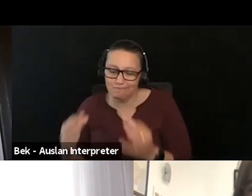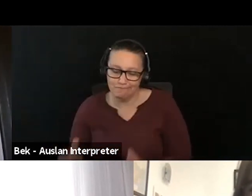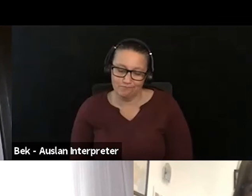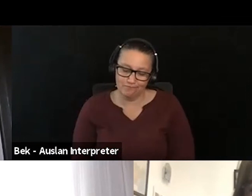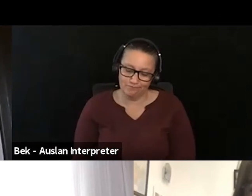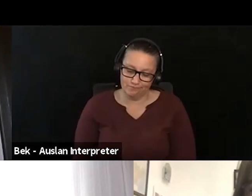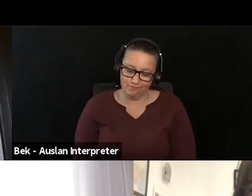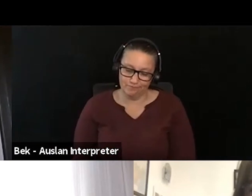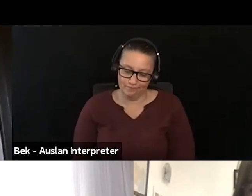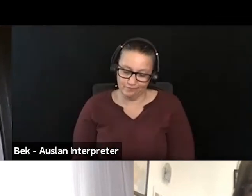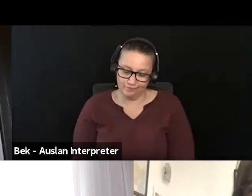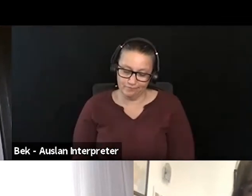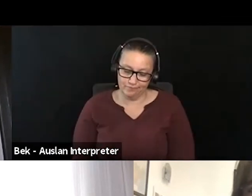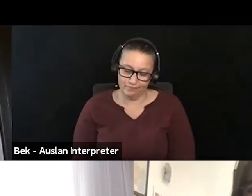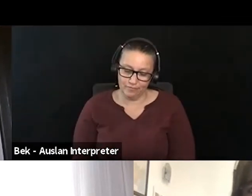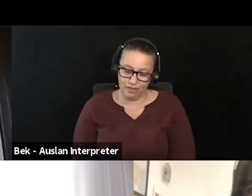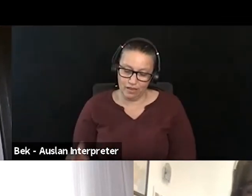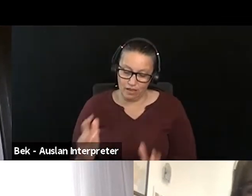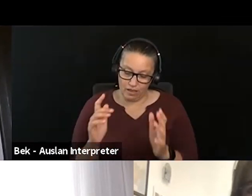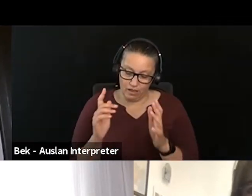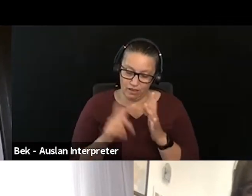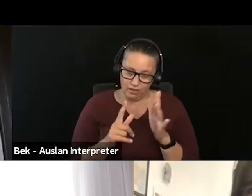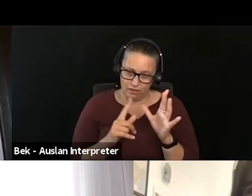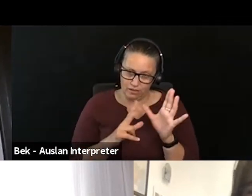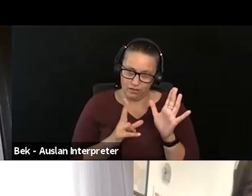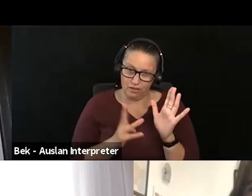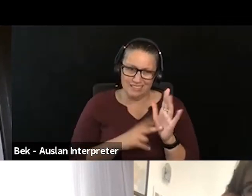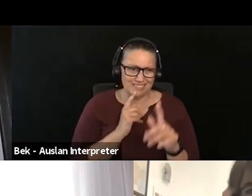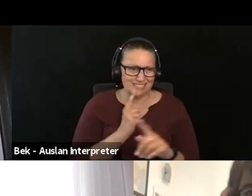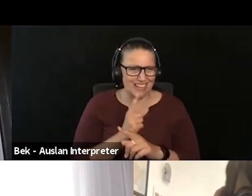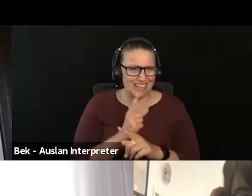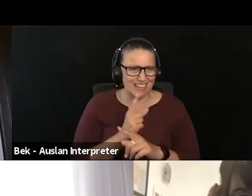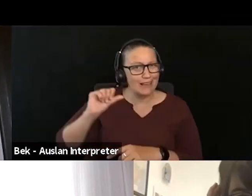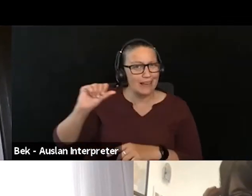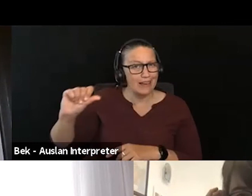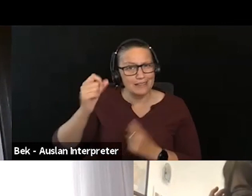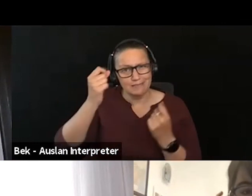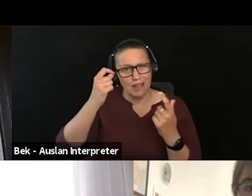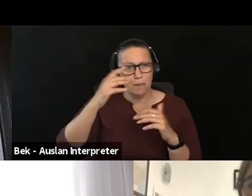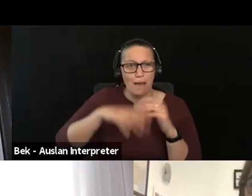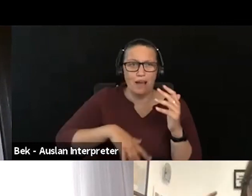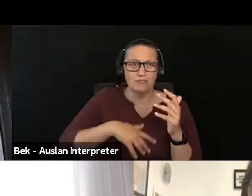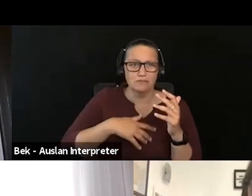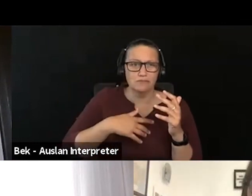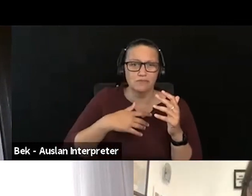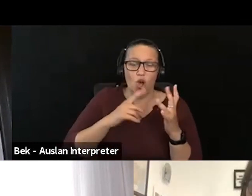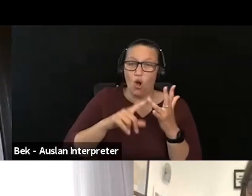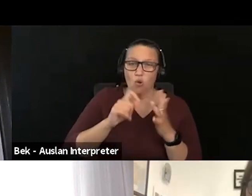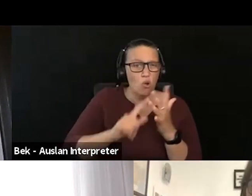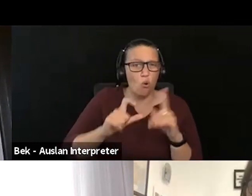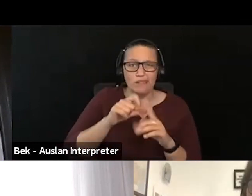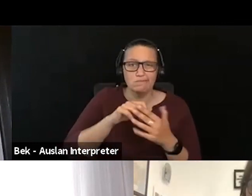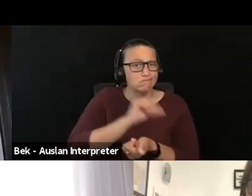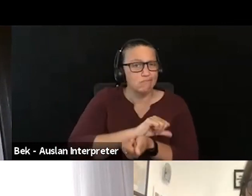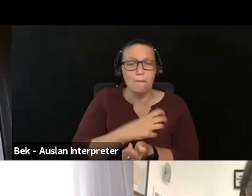he says that in his experience there's more methamphetamine use, and is there an